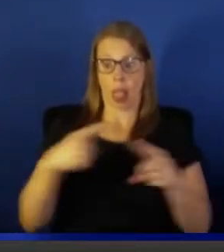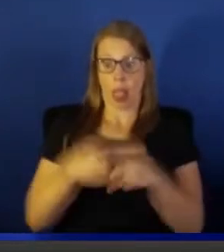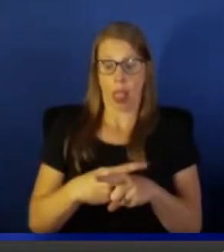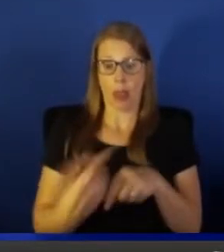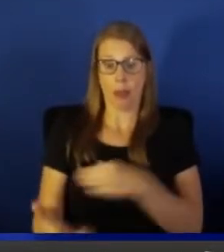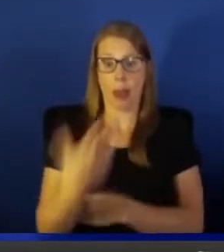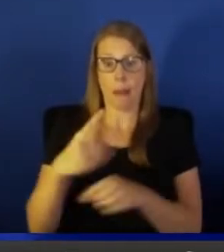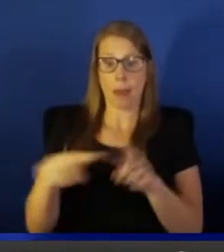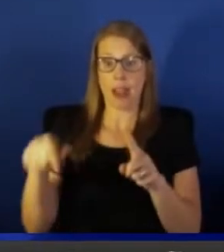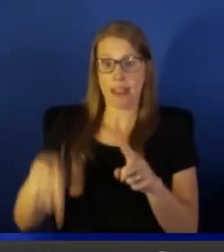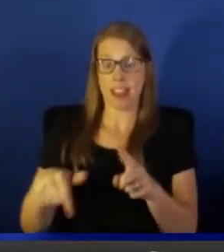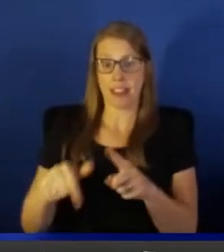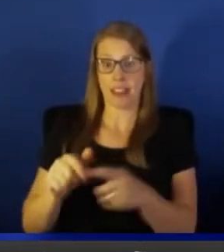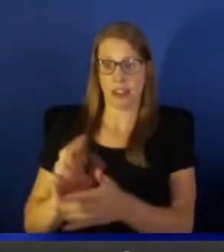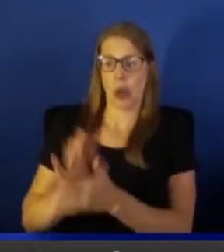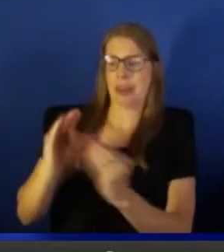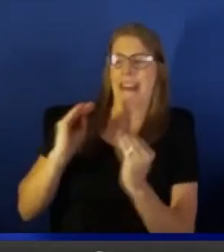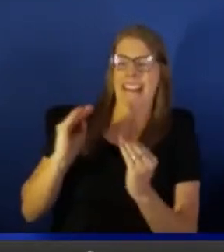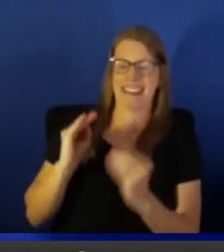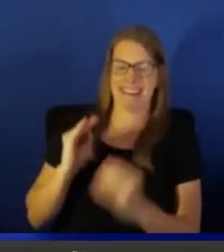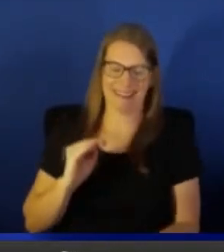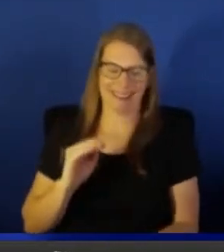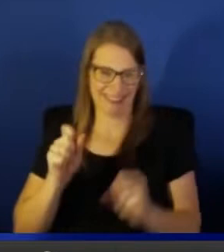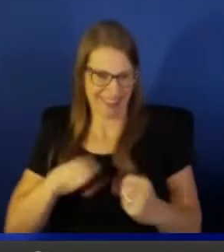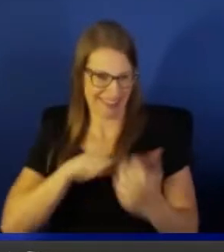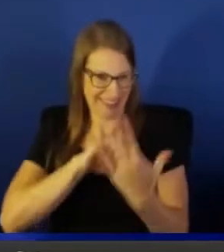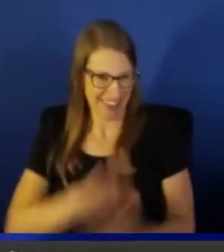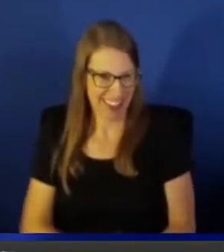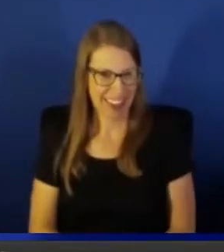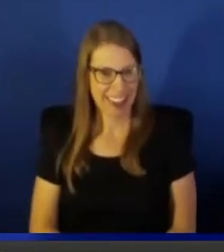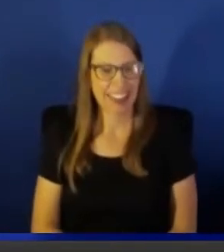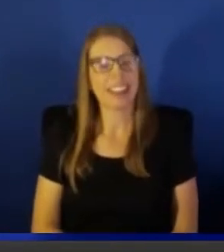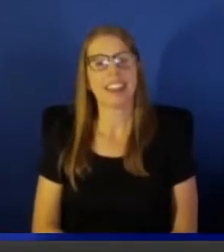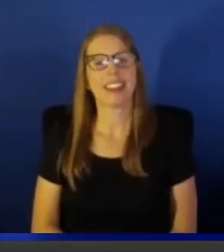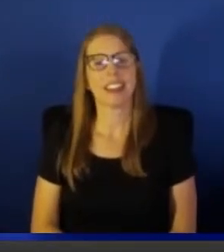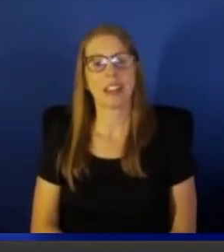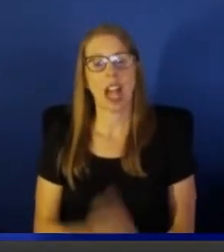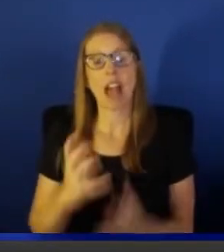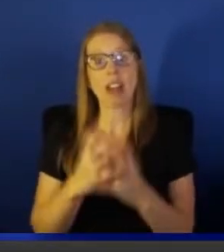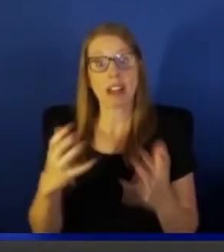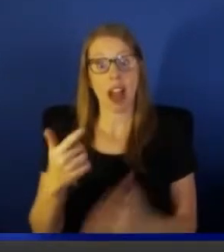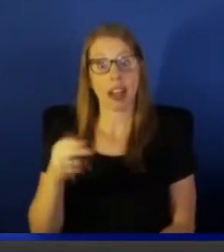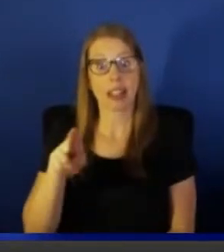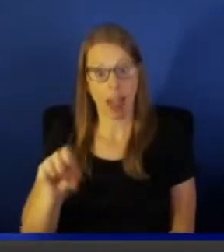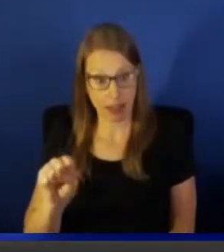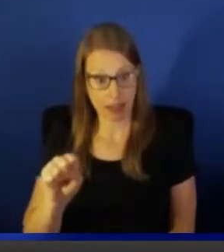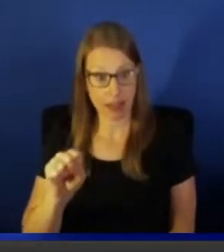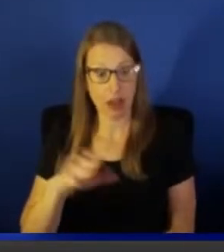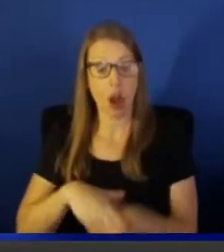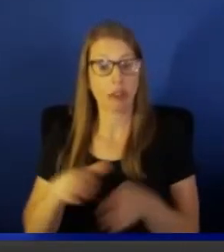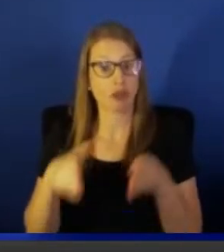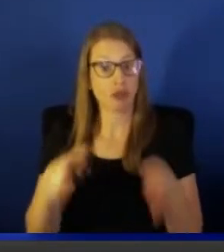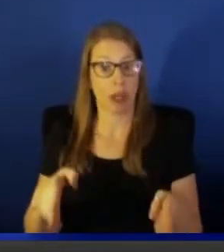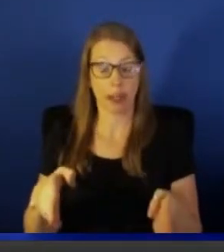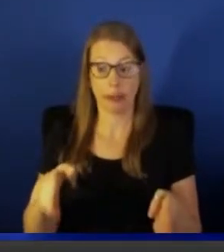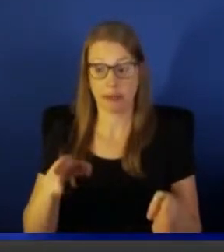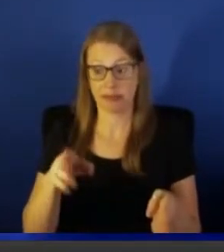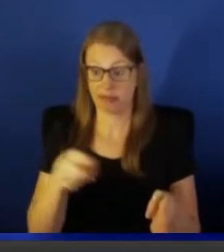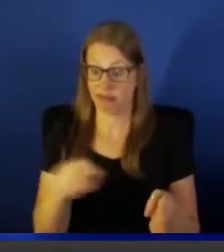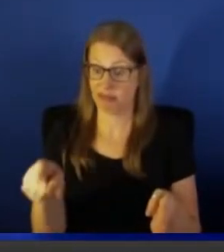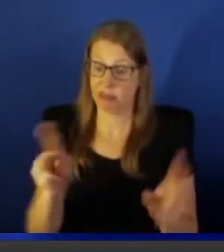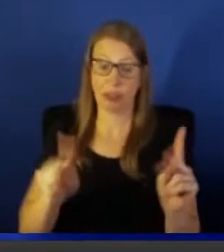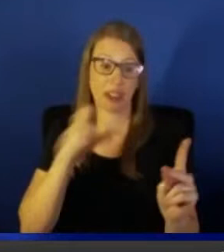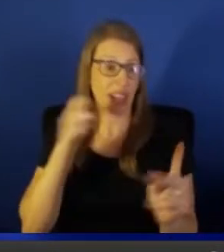Yep. And so, what I will say is very simply this. We have a lot of guns on our streets, a lot of guns in the hands of people who are not responsible